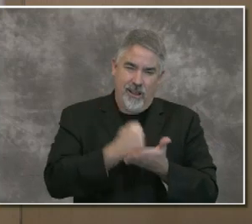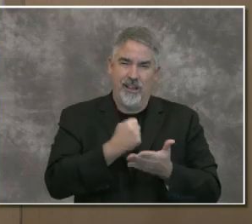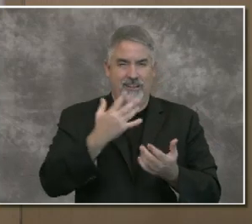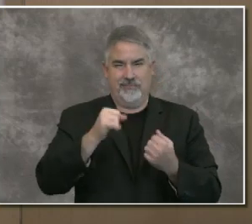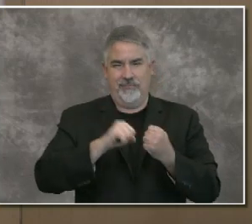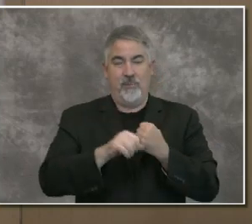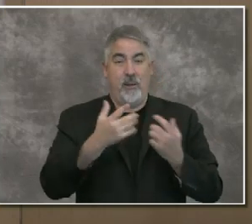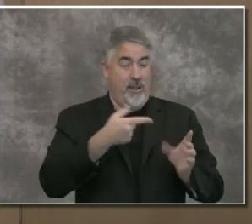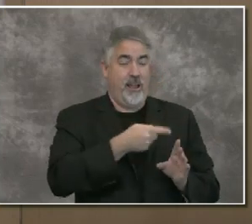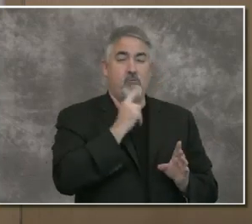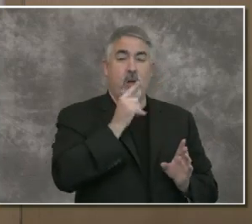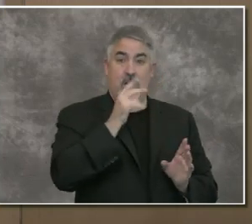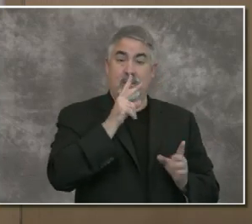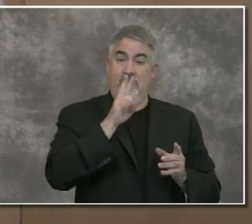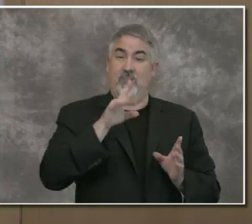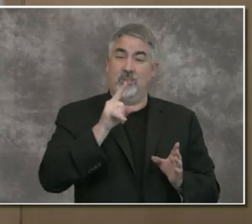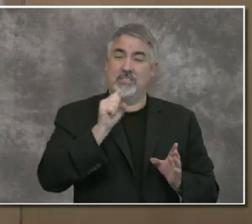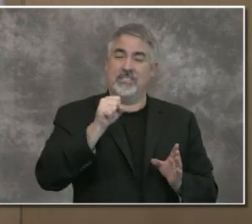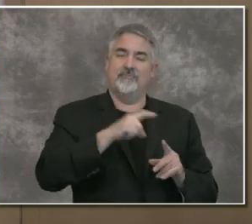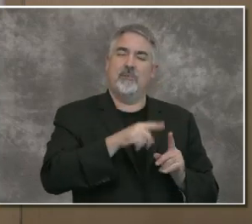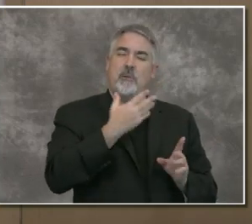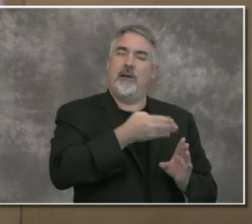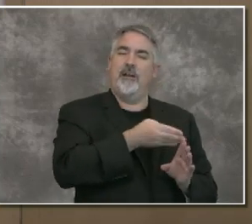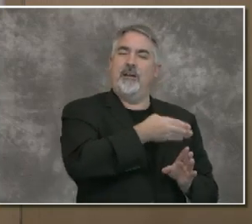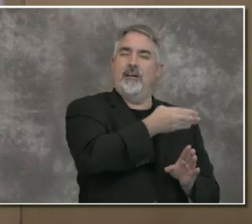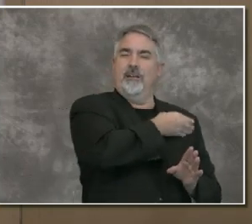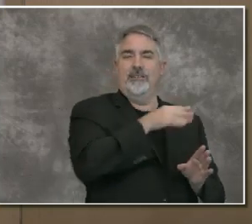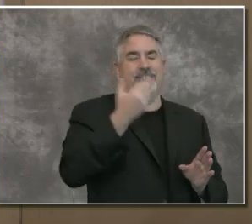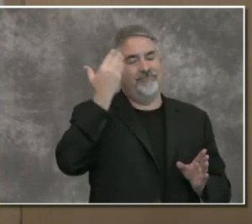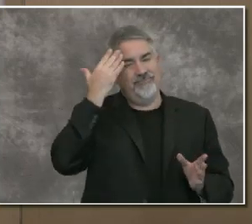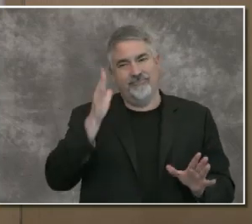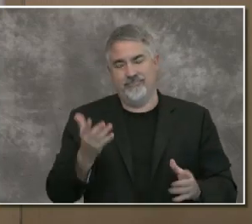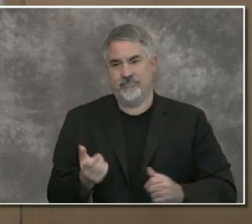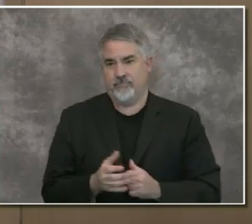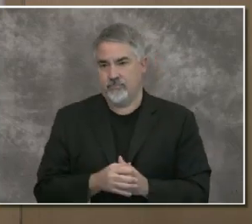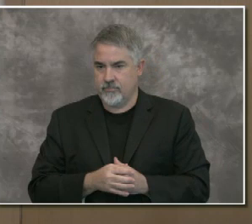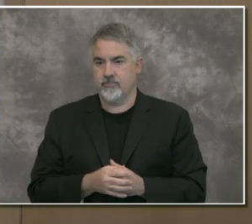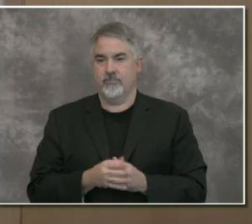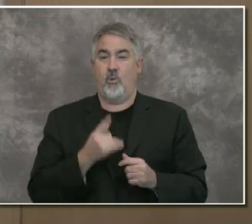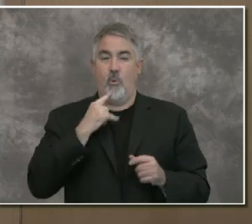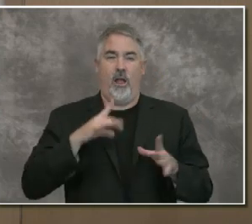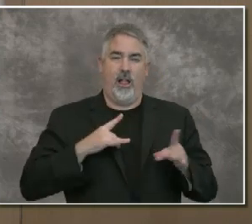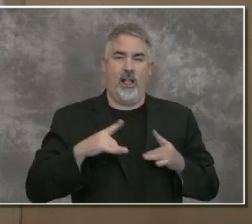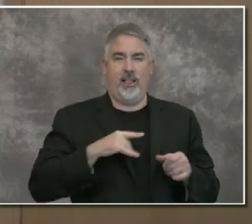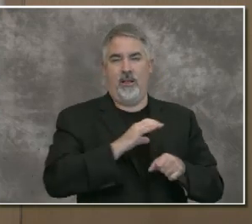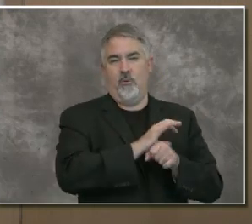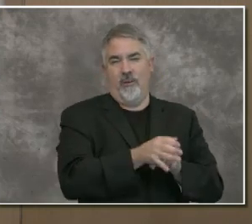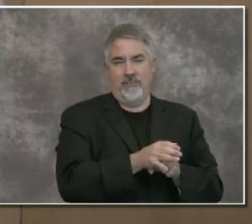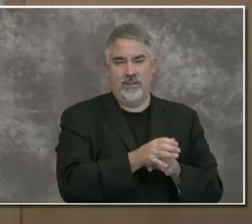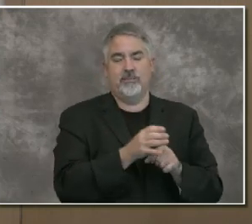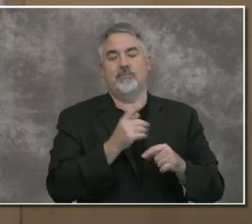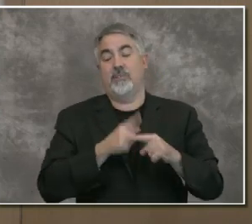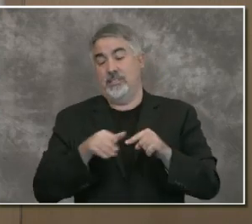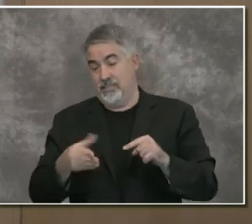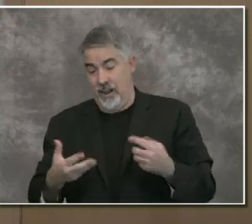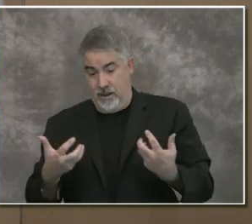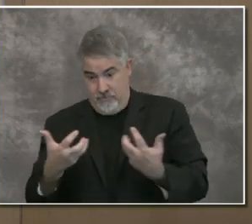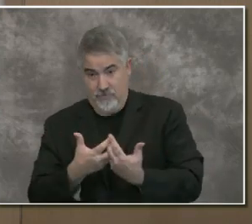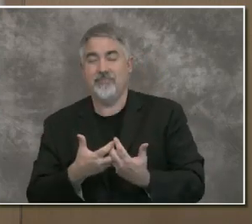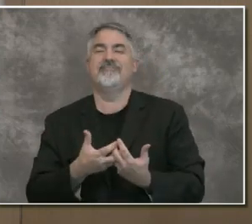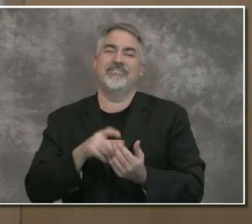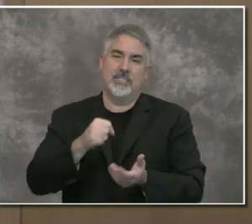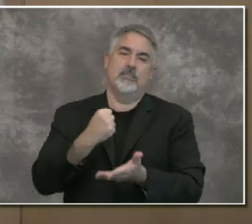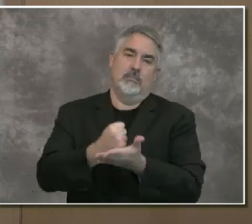yesterday, deaths lag behind the actual positive cases. And if I can kind of go through the process, an individual has onset